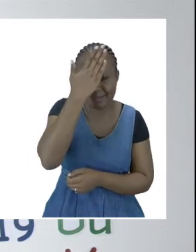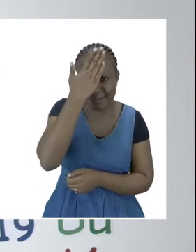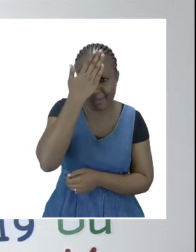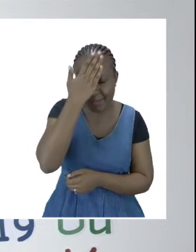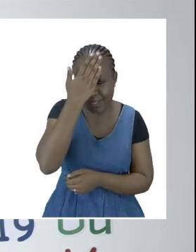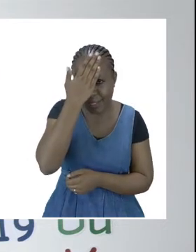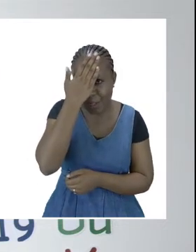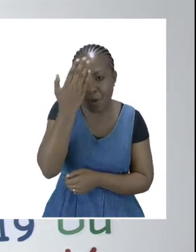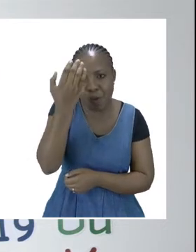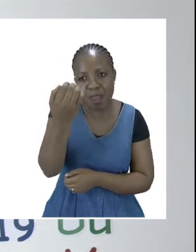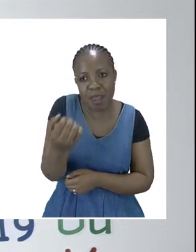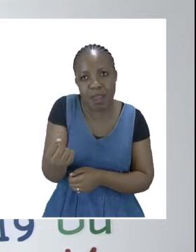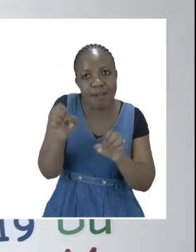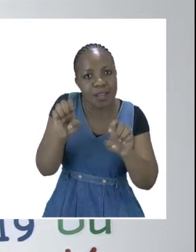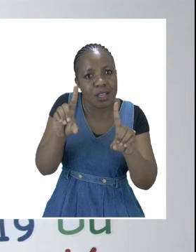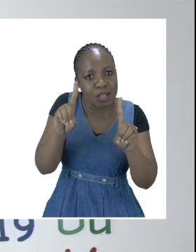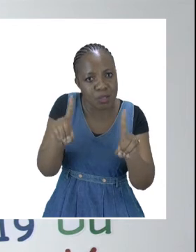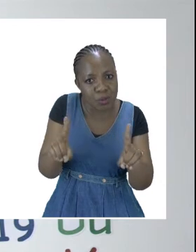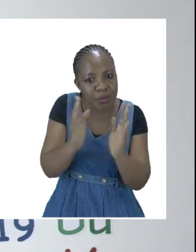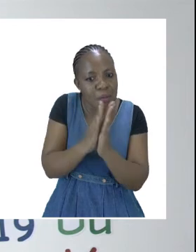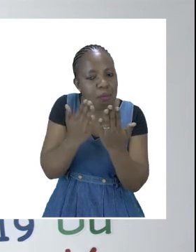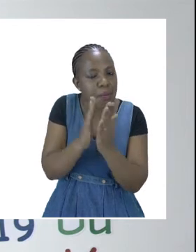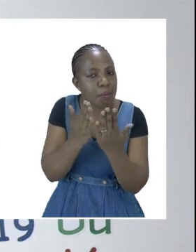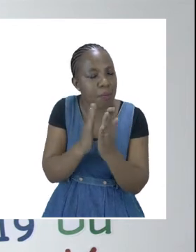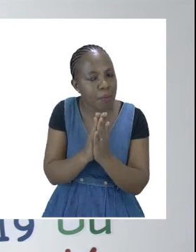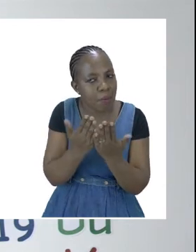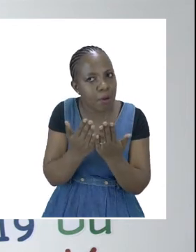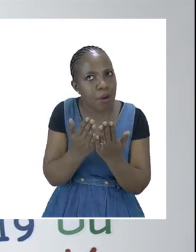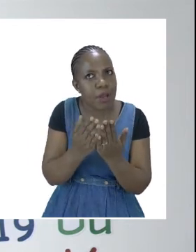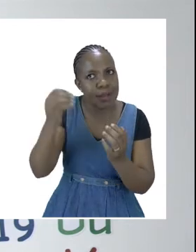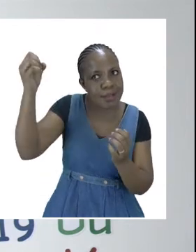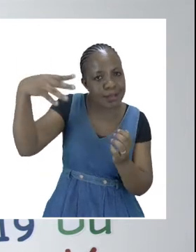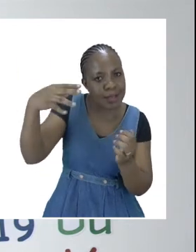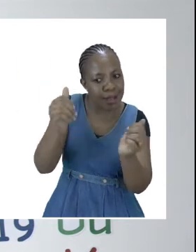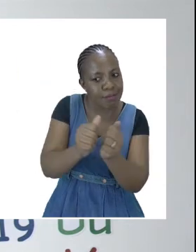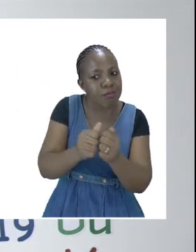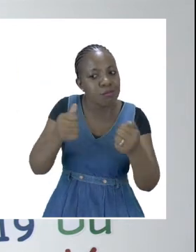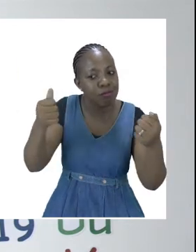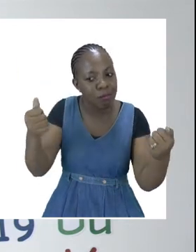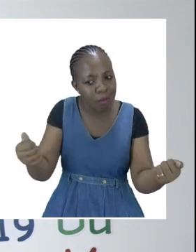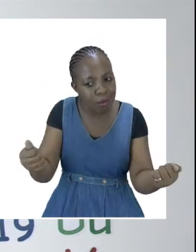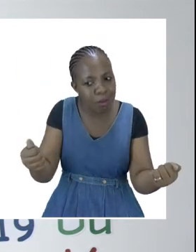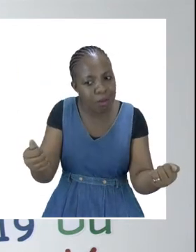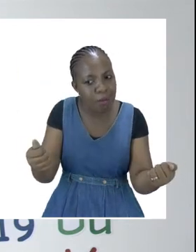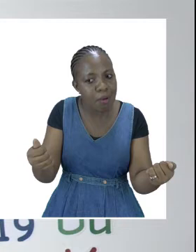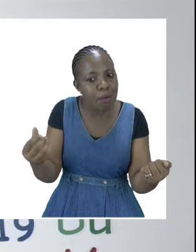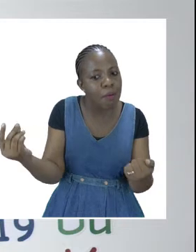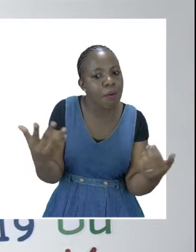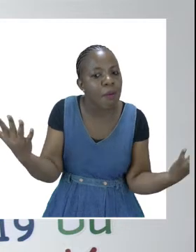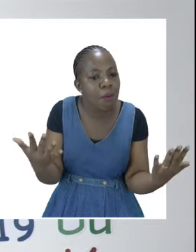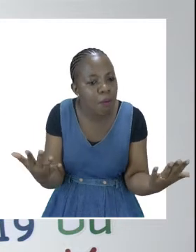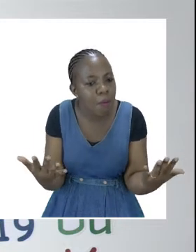booklet in our daily newspaper, street sales, or at your school every Monday